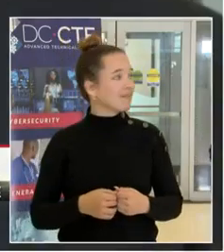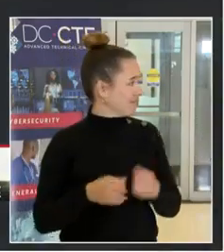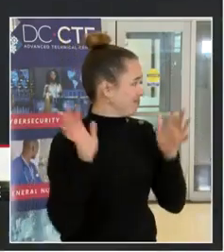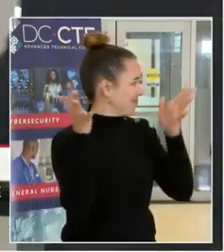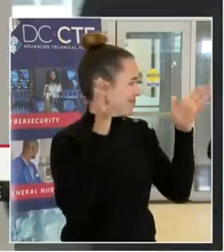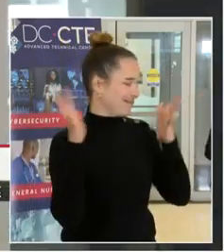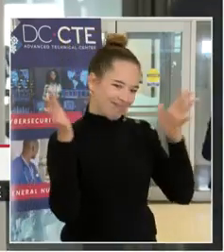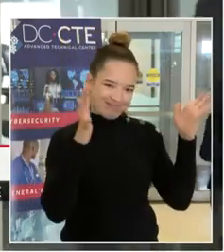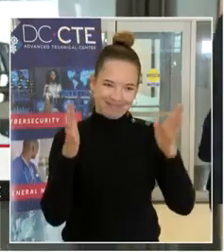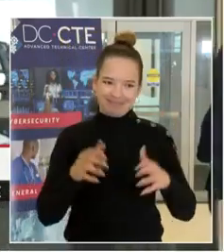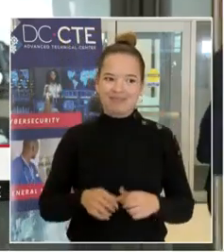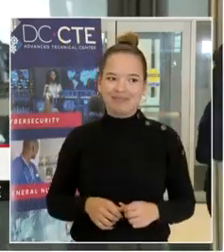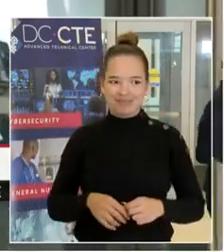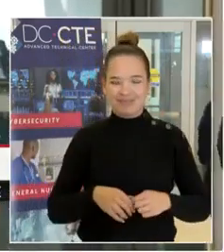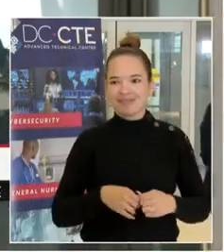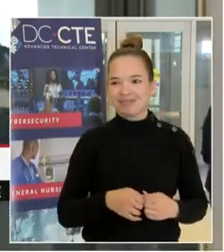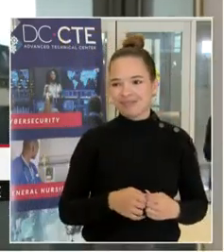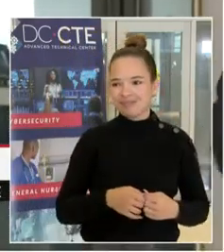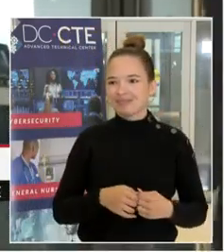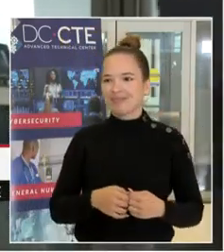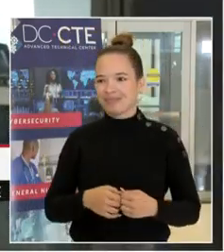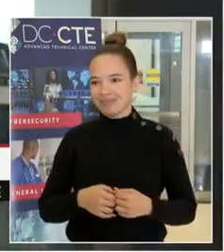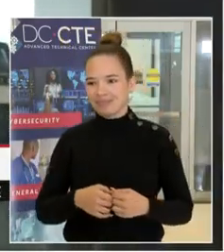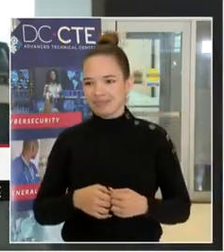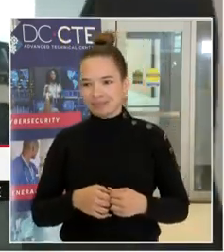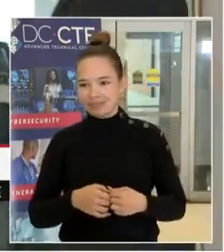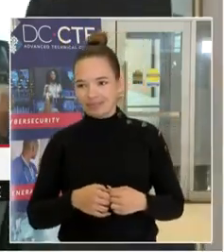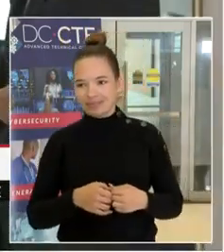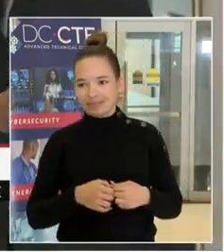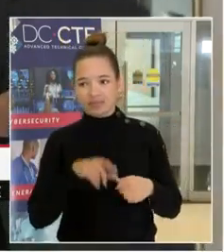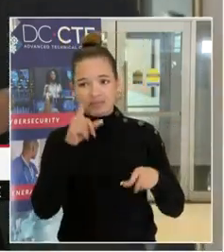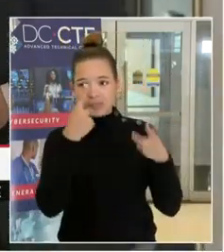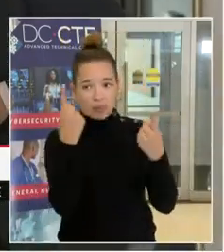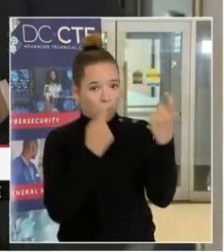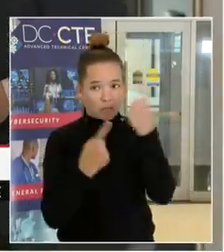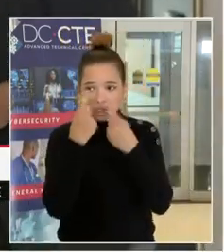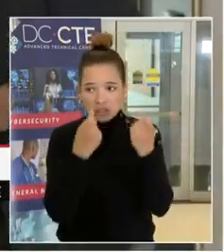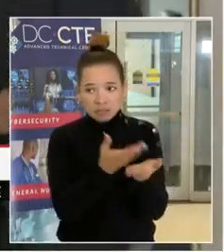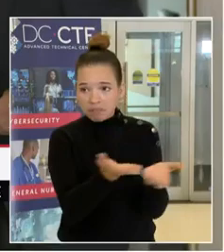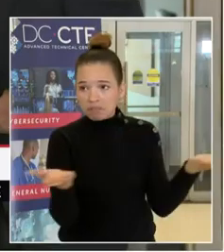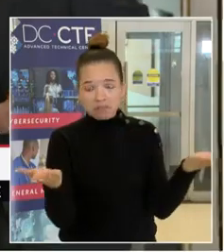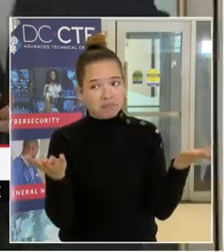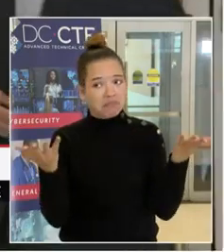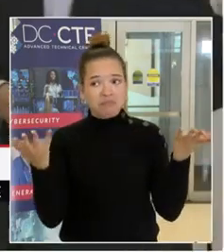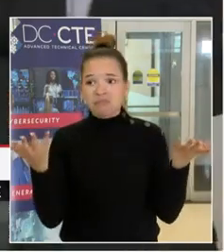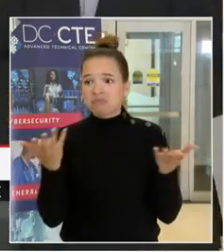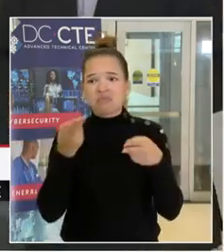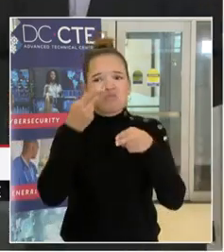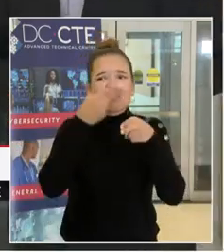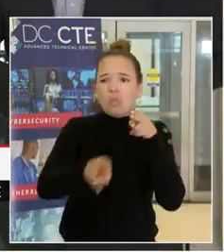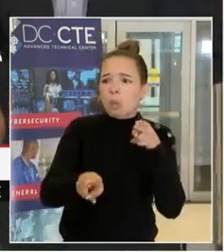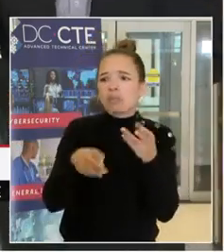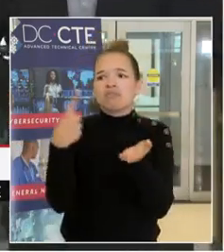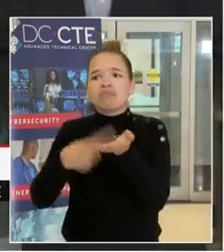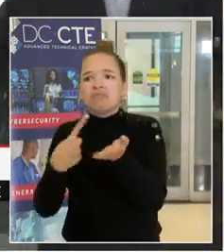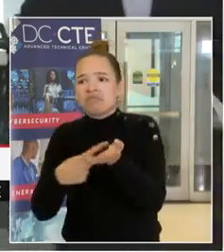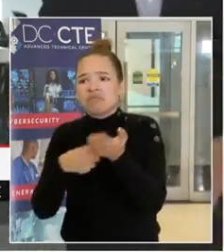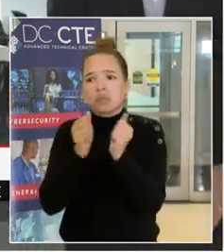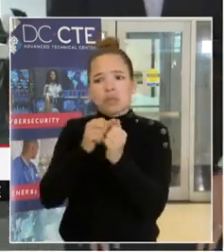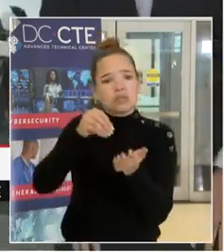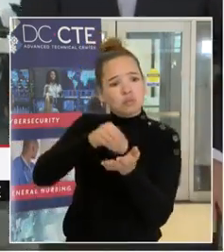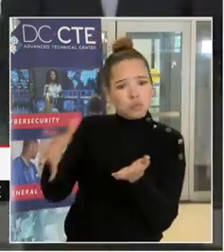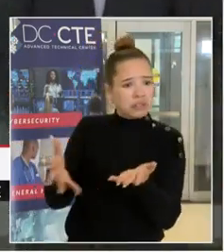Thank you, Superintendent. So I'll take a few press questions, and then I think we have a chat with the students. So we'll go.